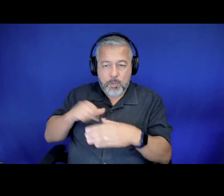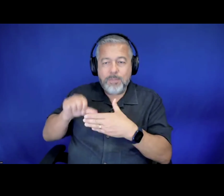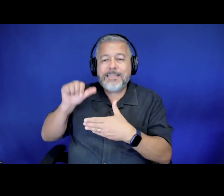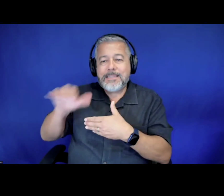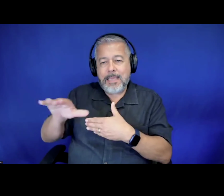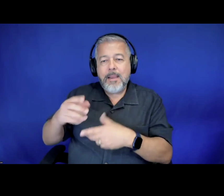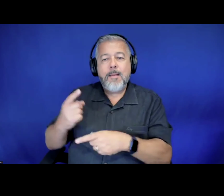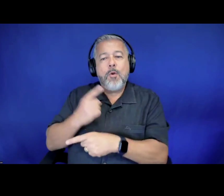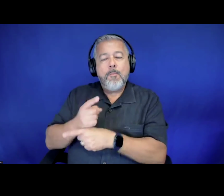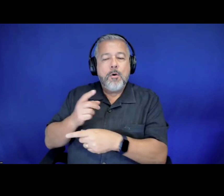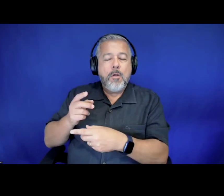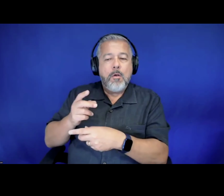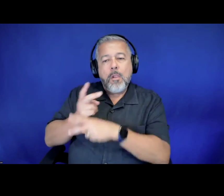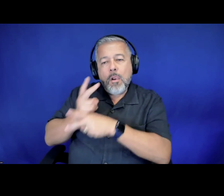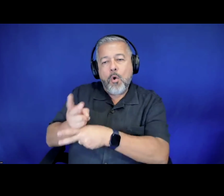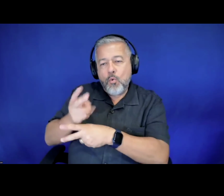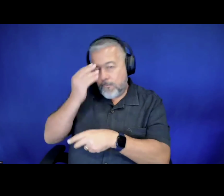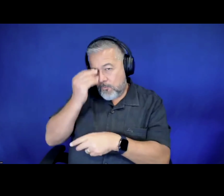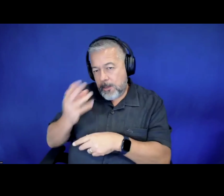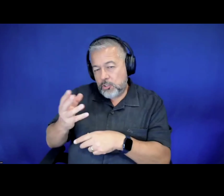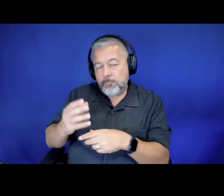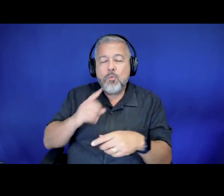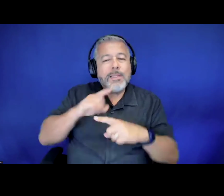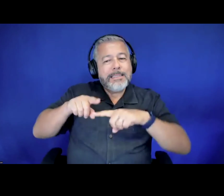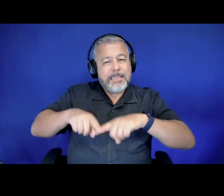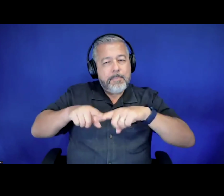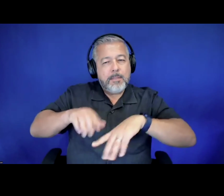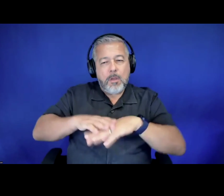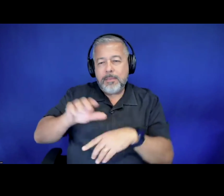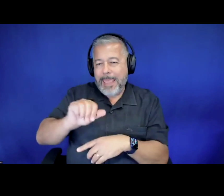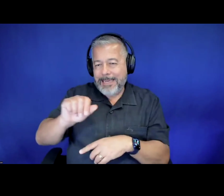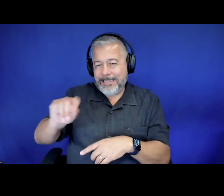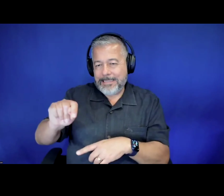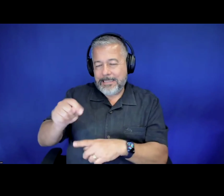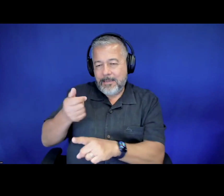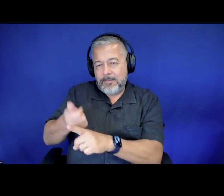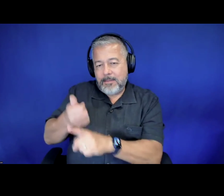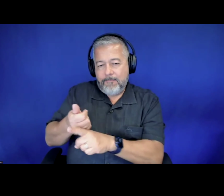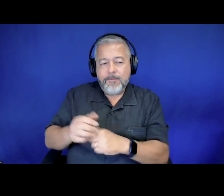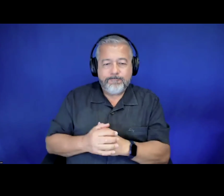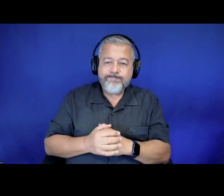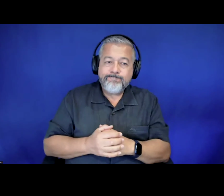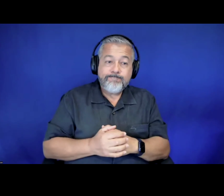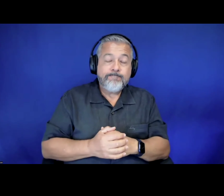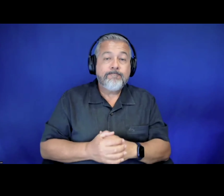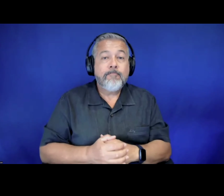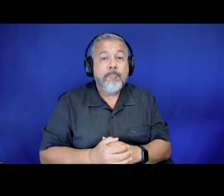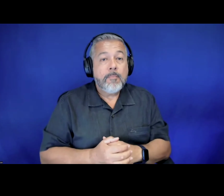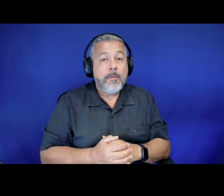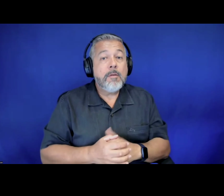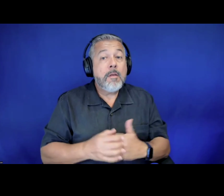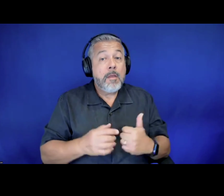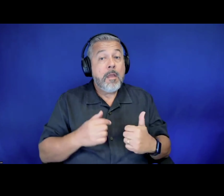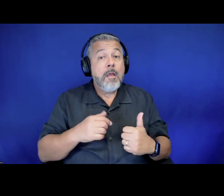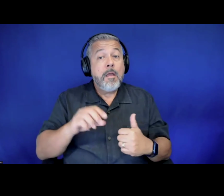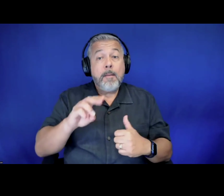proper loans or anything. It kind of just depends on the AT specifically. I could give some tips on that one